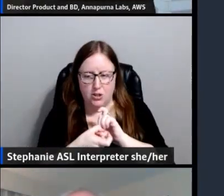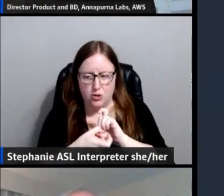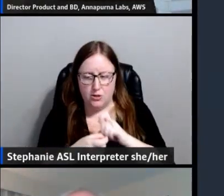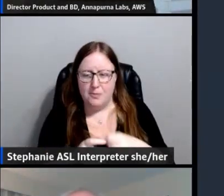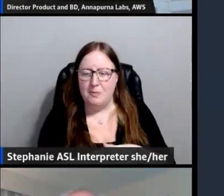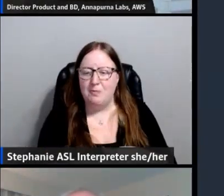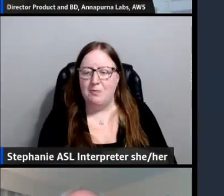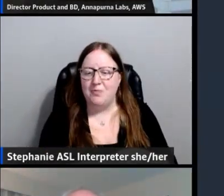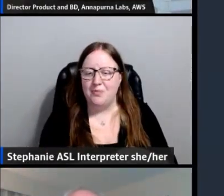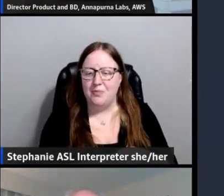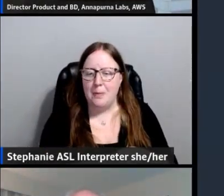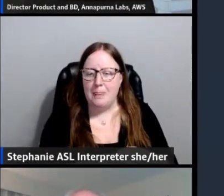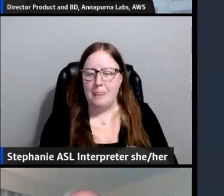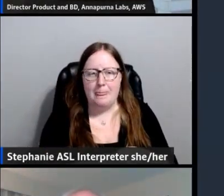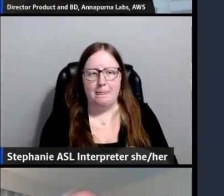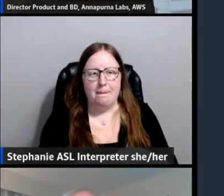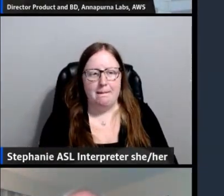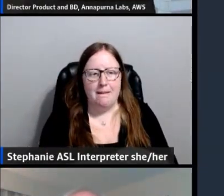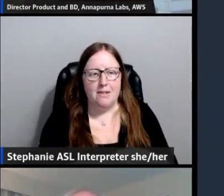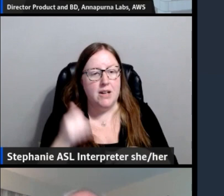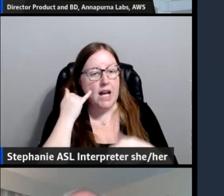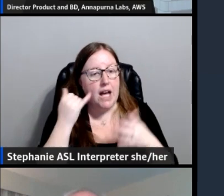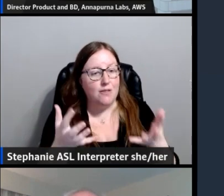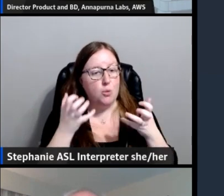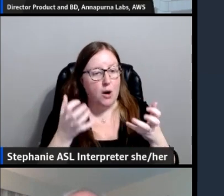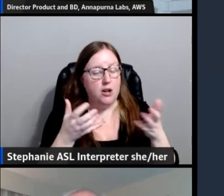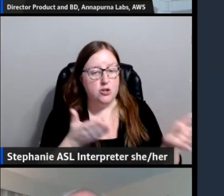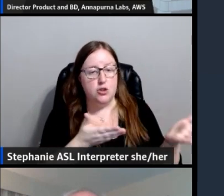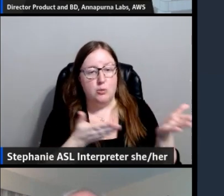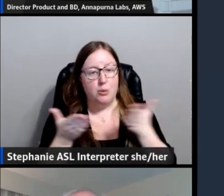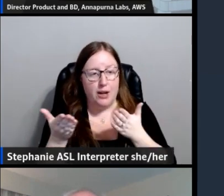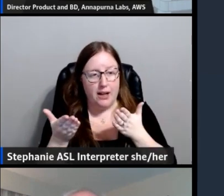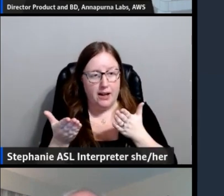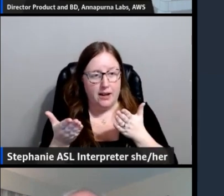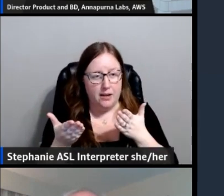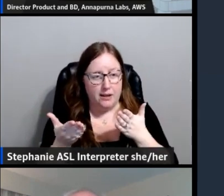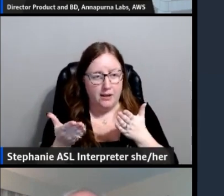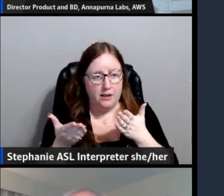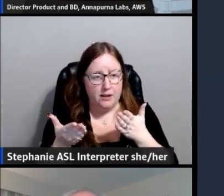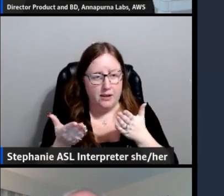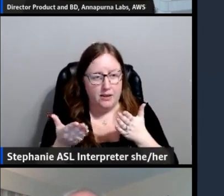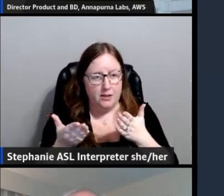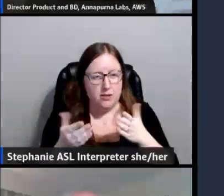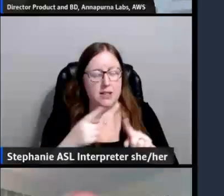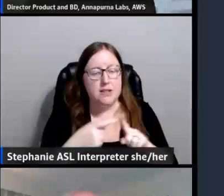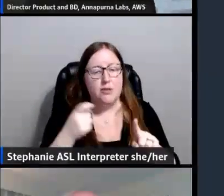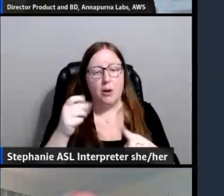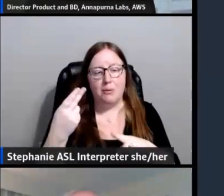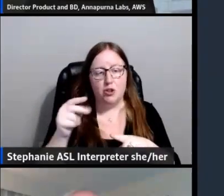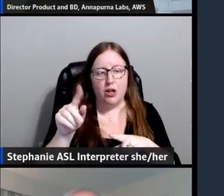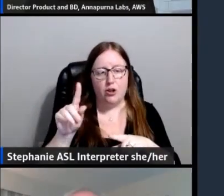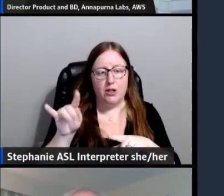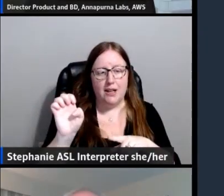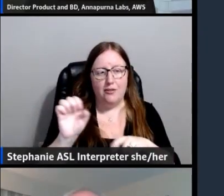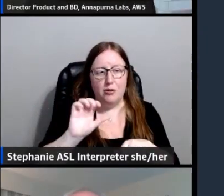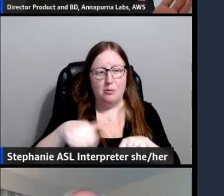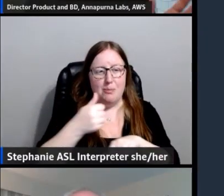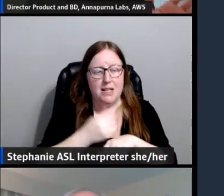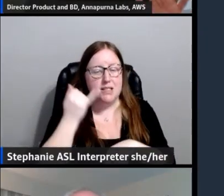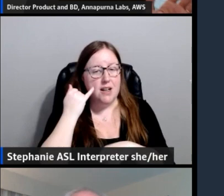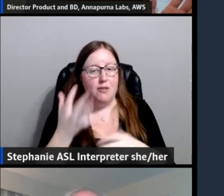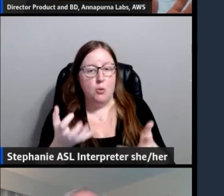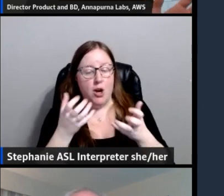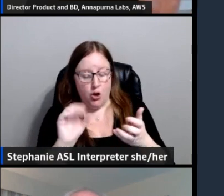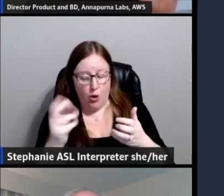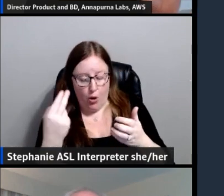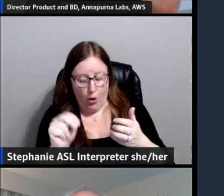change. If you want to bring this is from a Hugging Face trainer-based models. This is the API. If you want to bring your own model, fine,